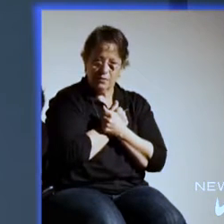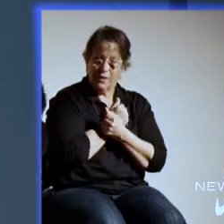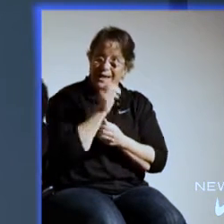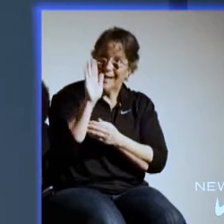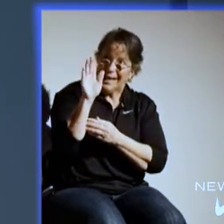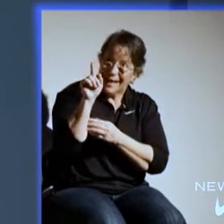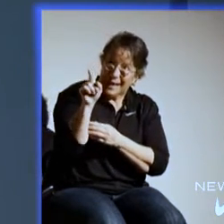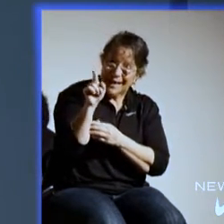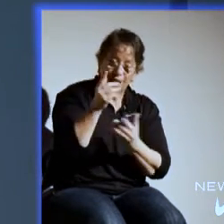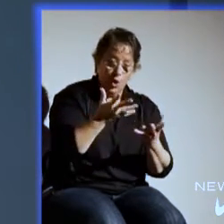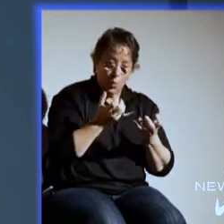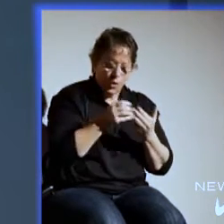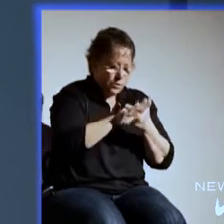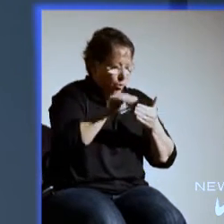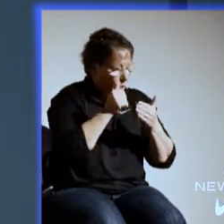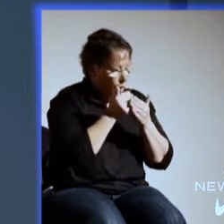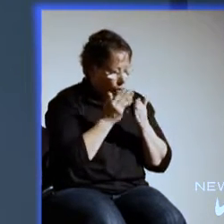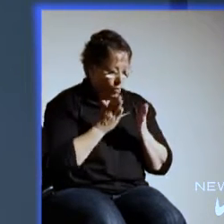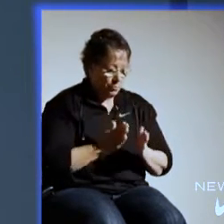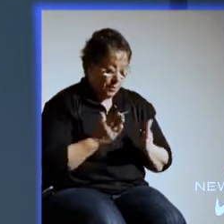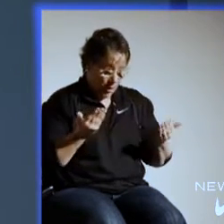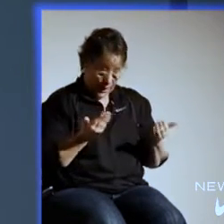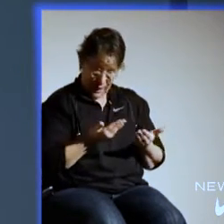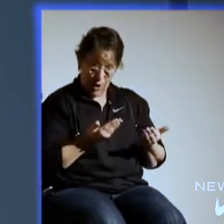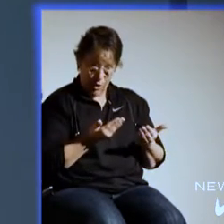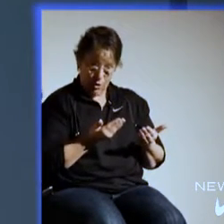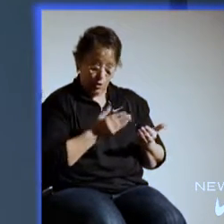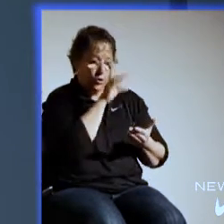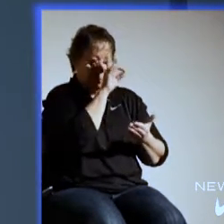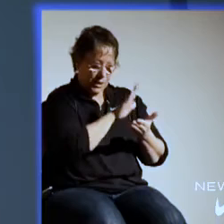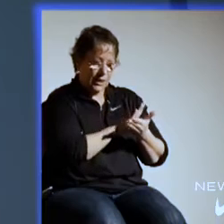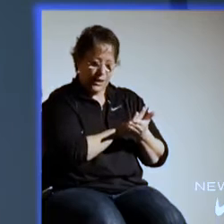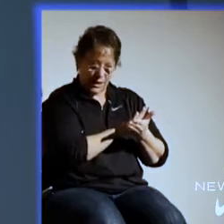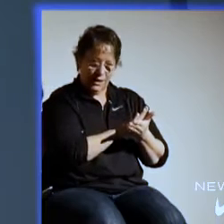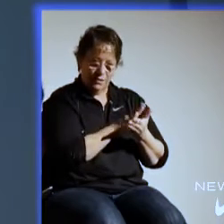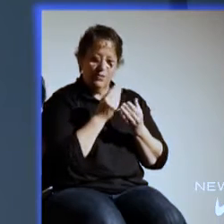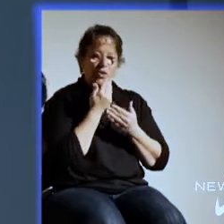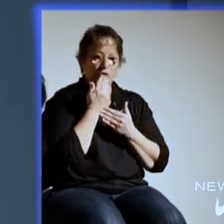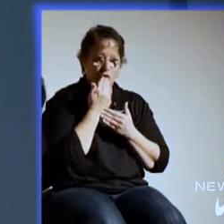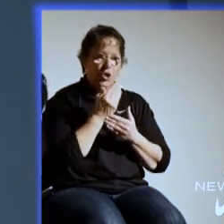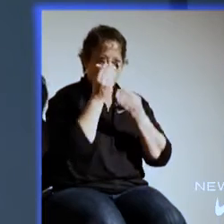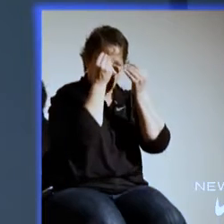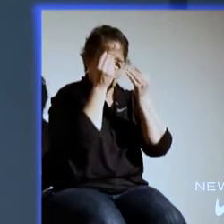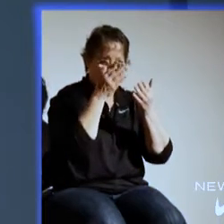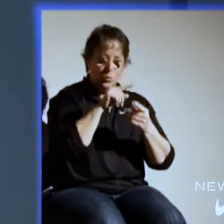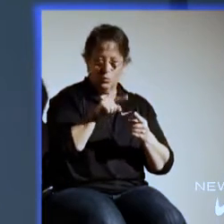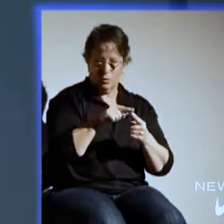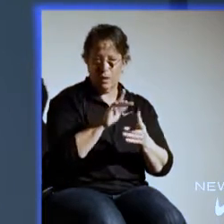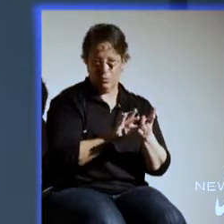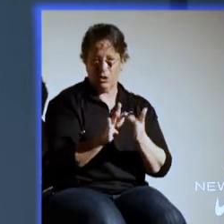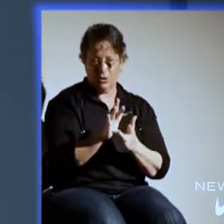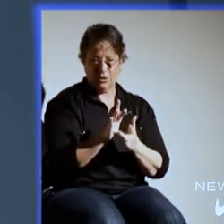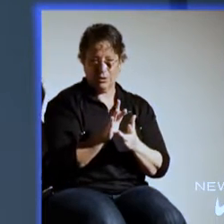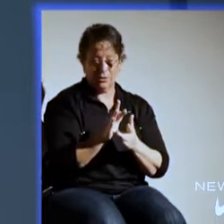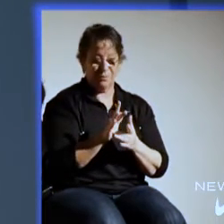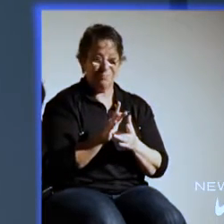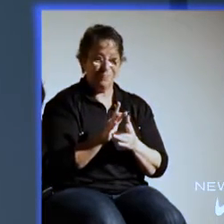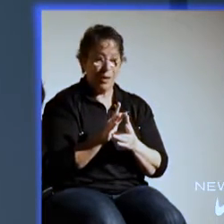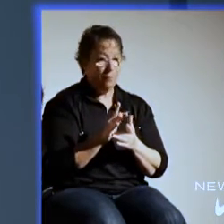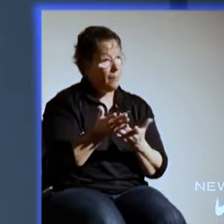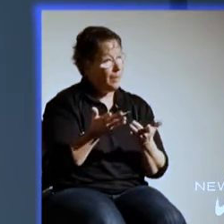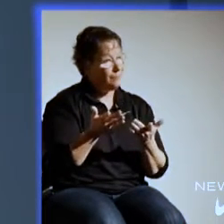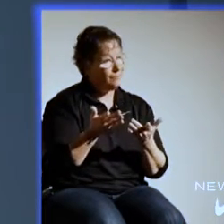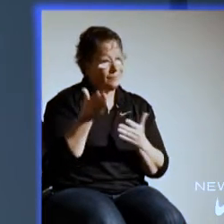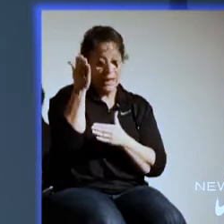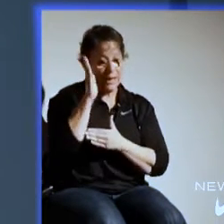will that all people hear and believe the good news about Jesus. But because God gave us free